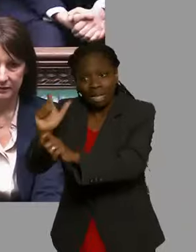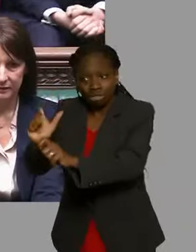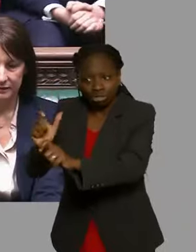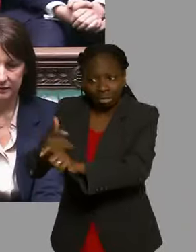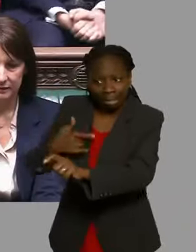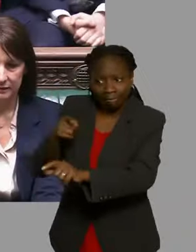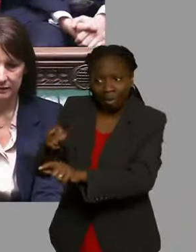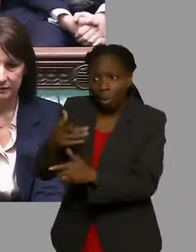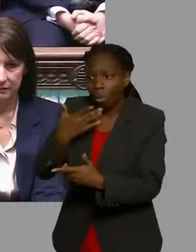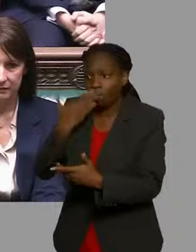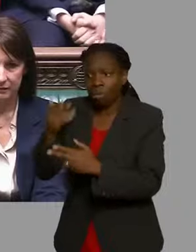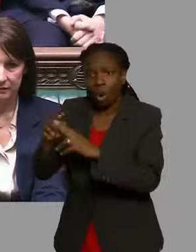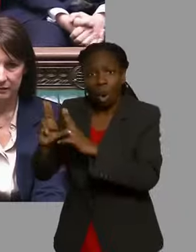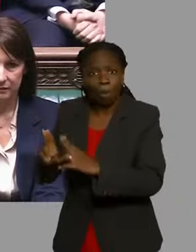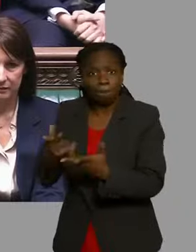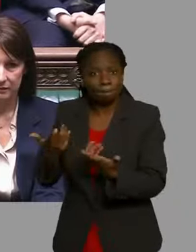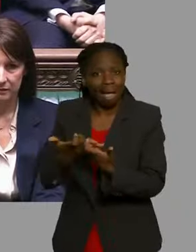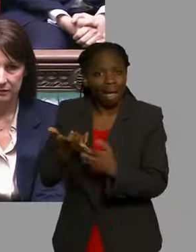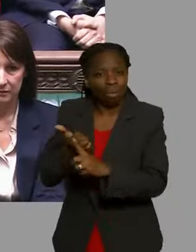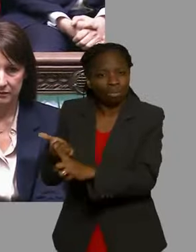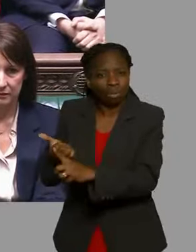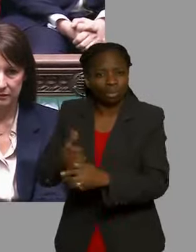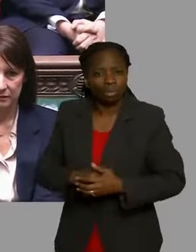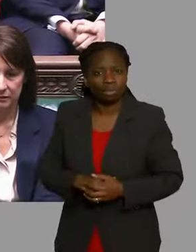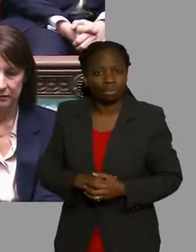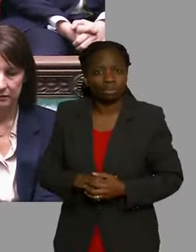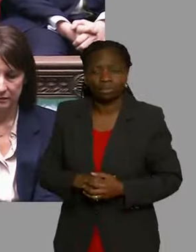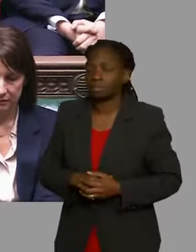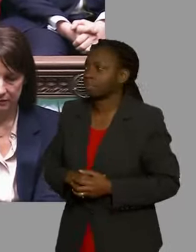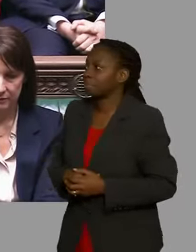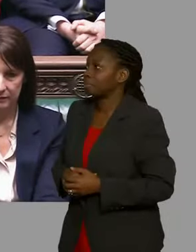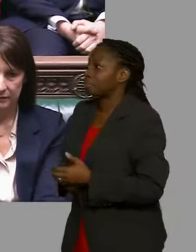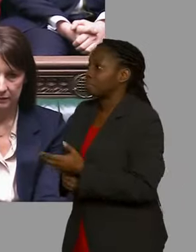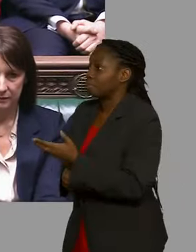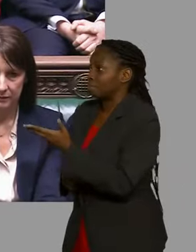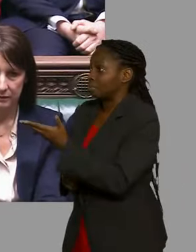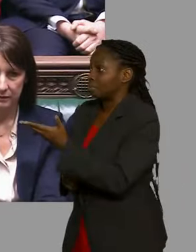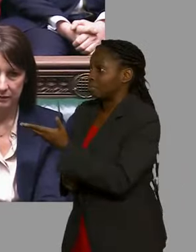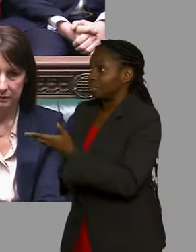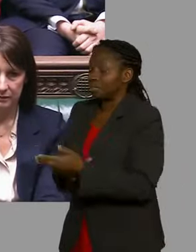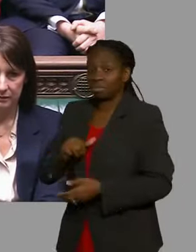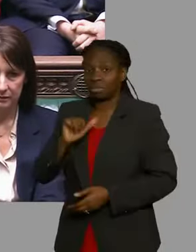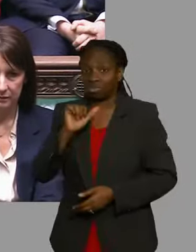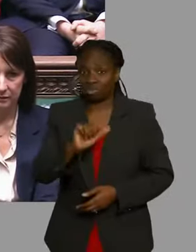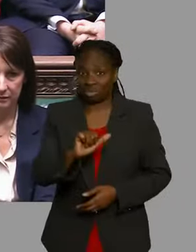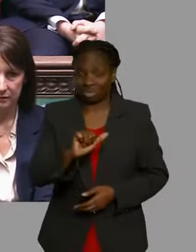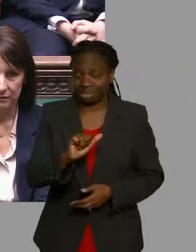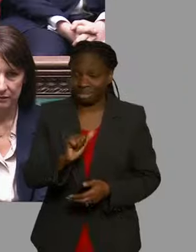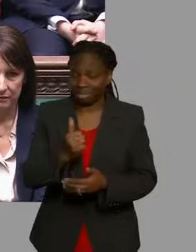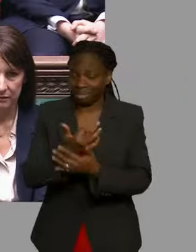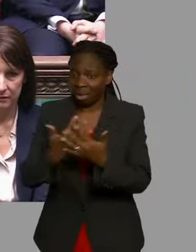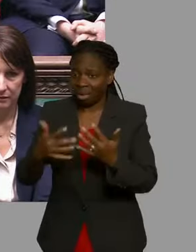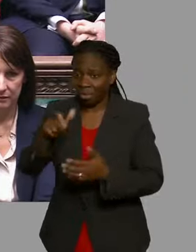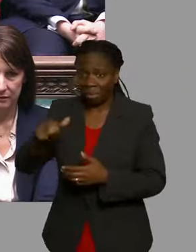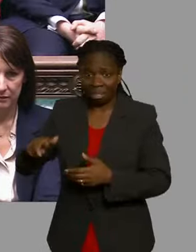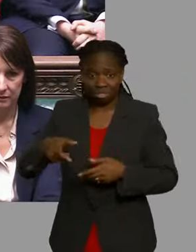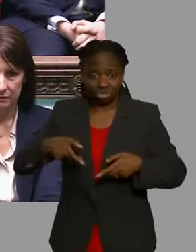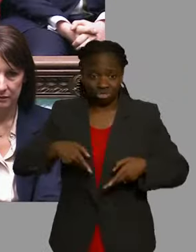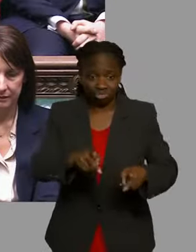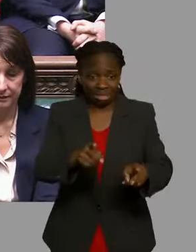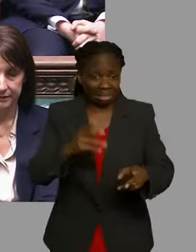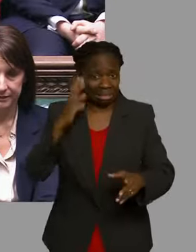inheritance, which included record numbers sleeping rough, almost 160,000 children living in